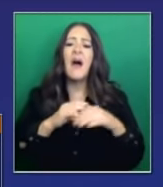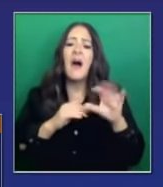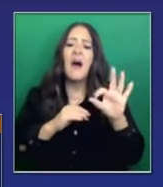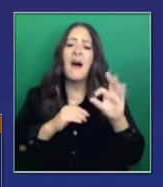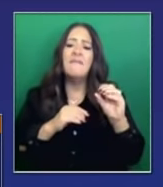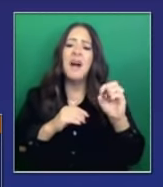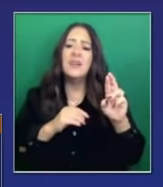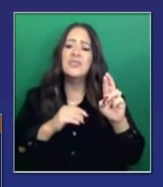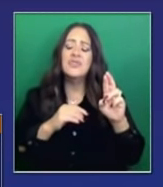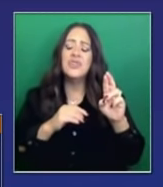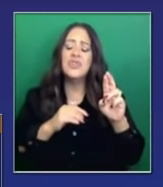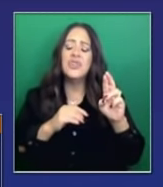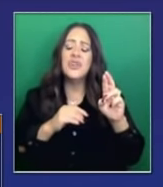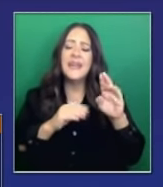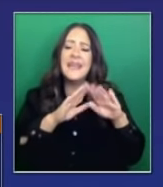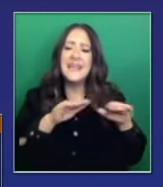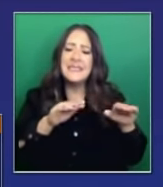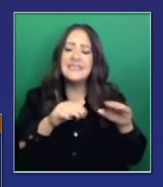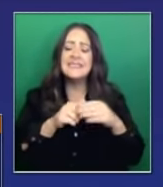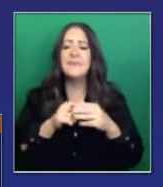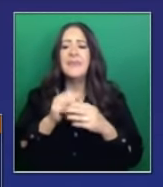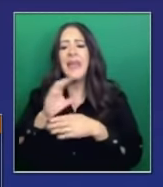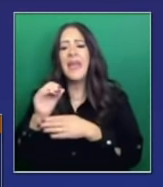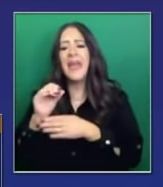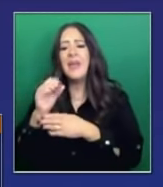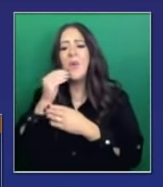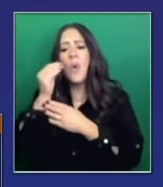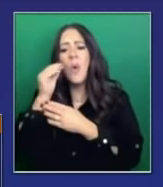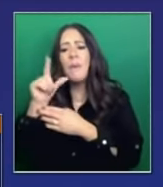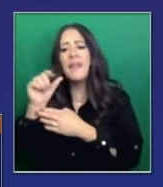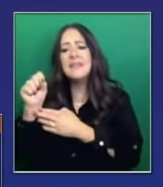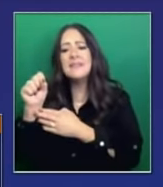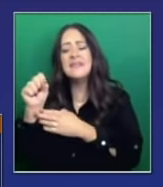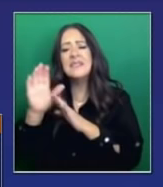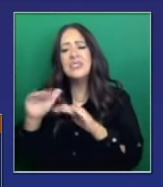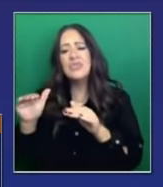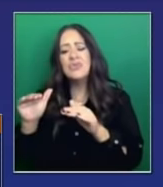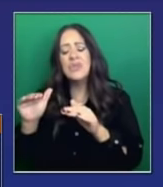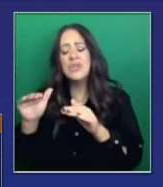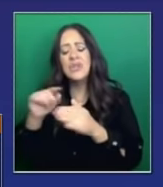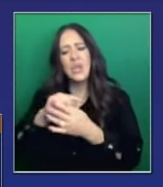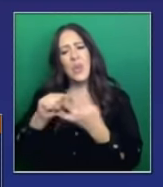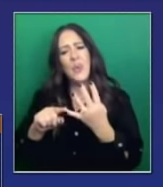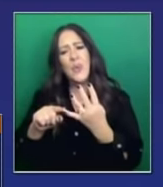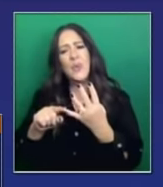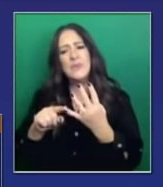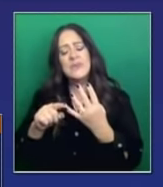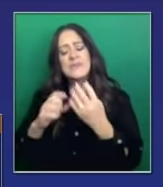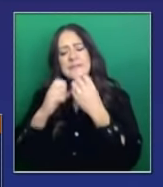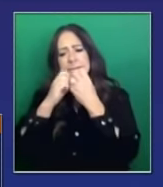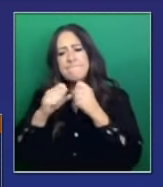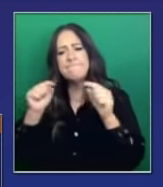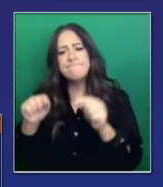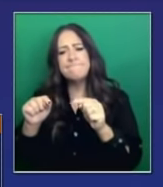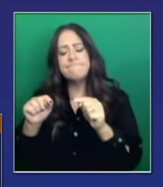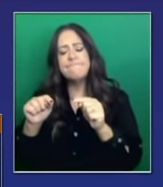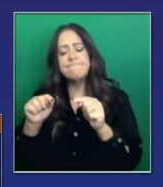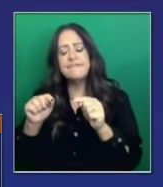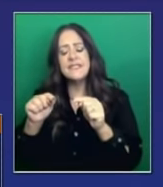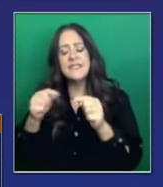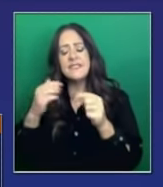clearly need that extra amount of support. So the idea is to begin TK26 with special ed and populations,